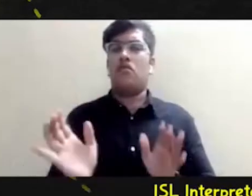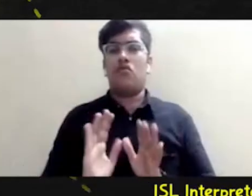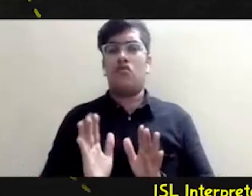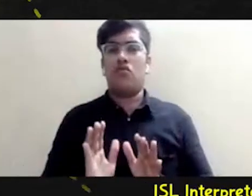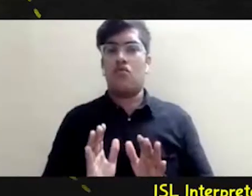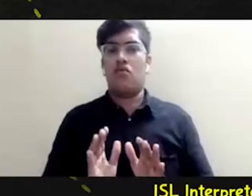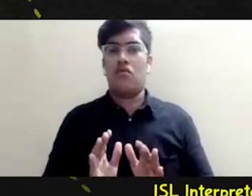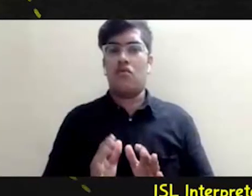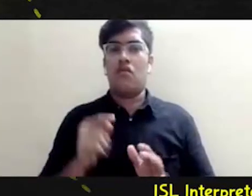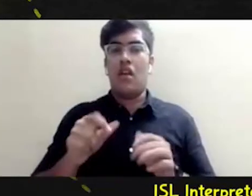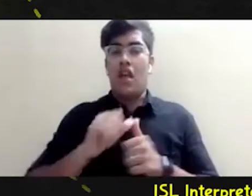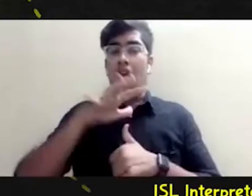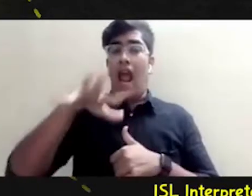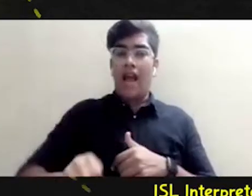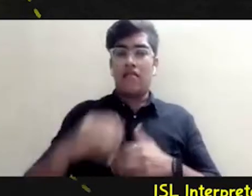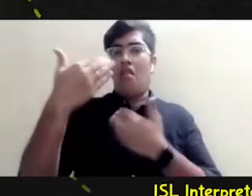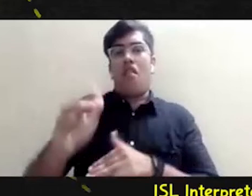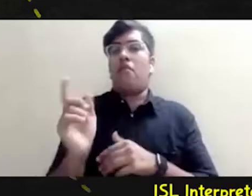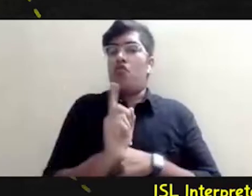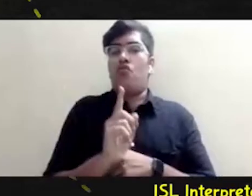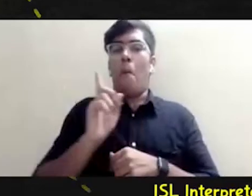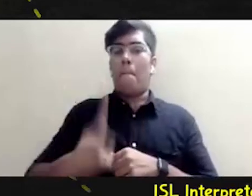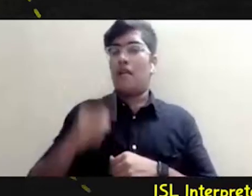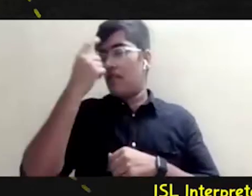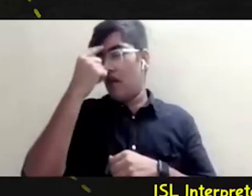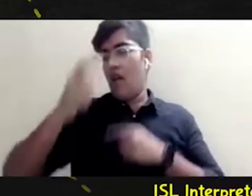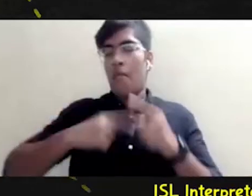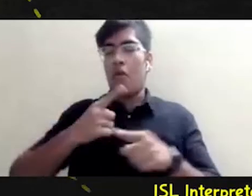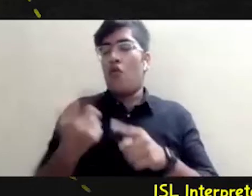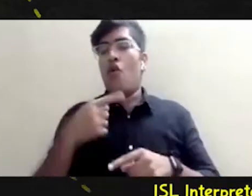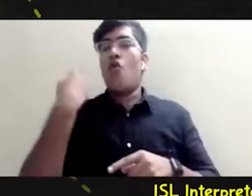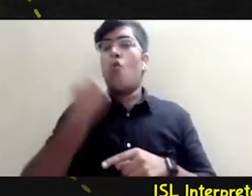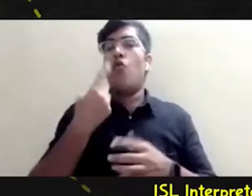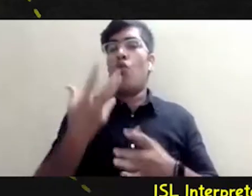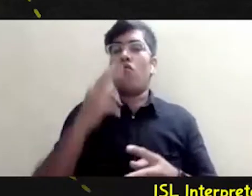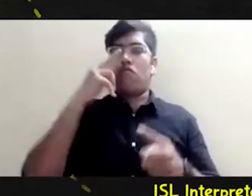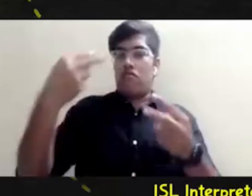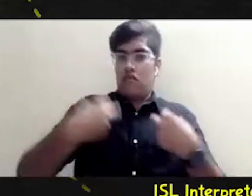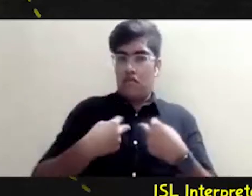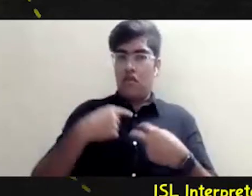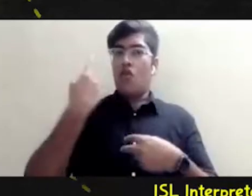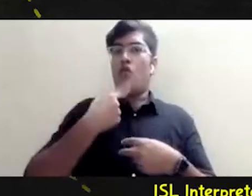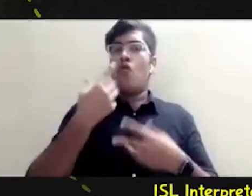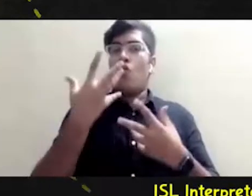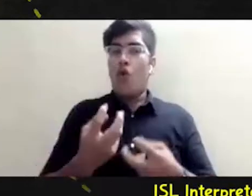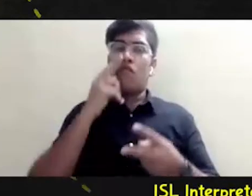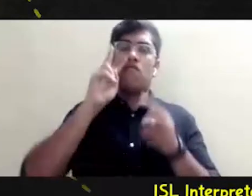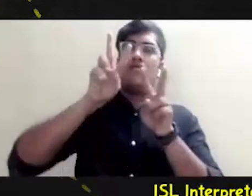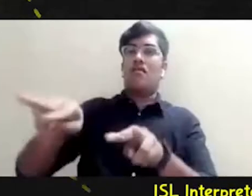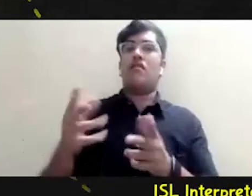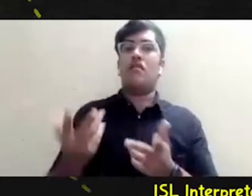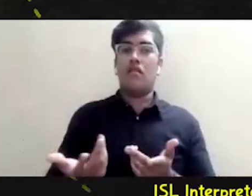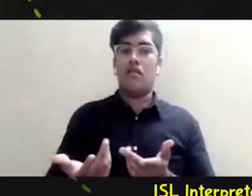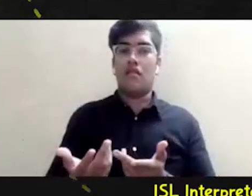limited in its access. So you also need to think about who wants to be seen and who should see the people who want to be